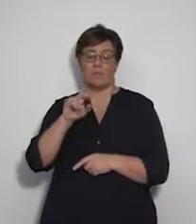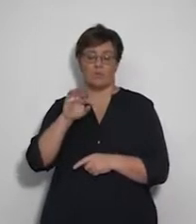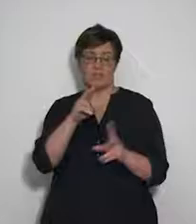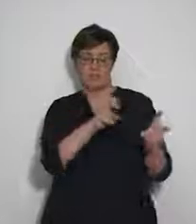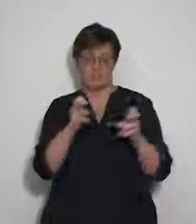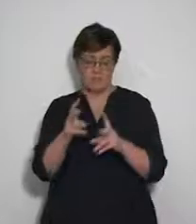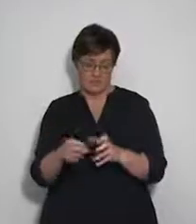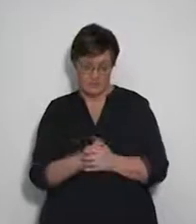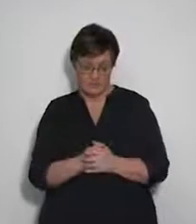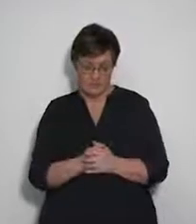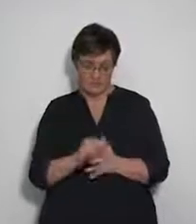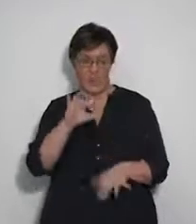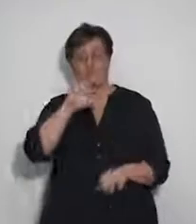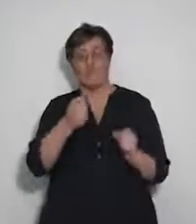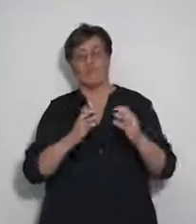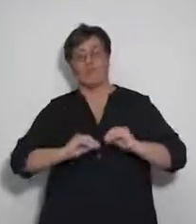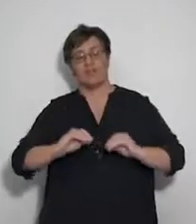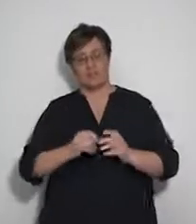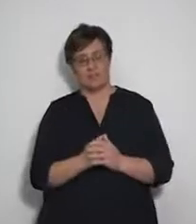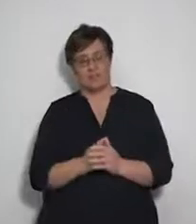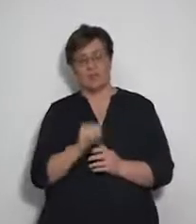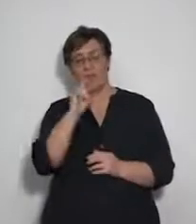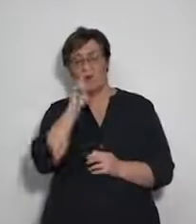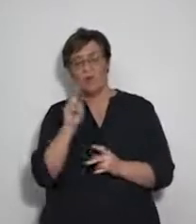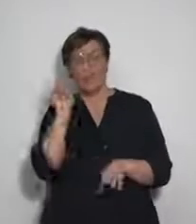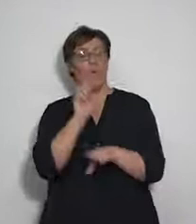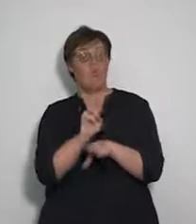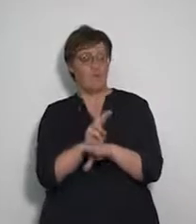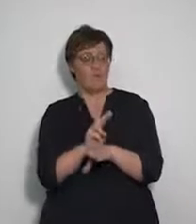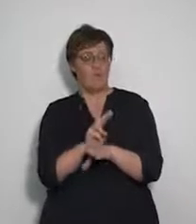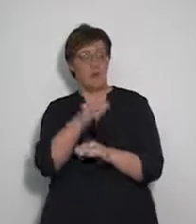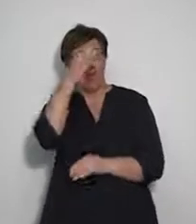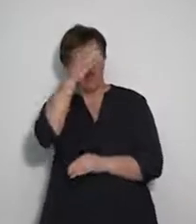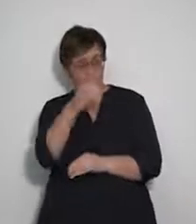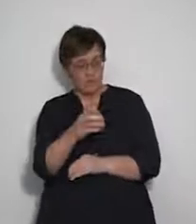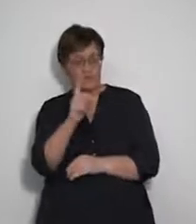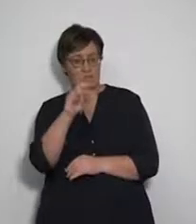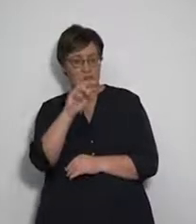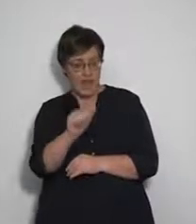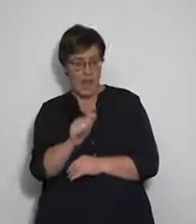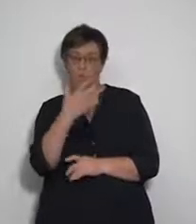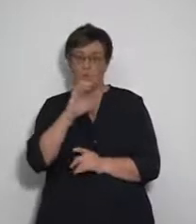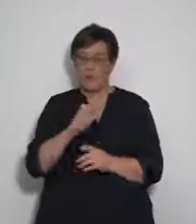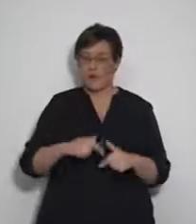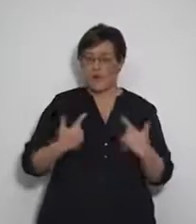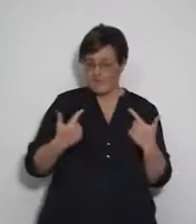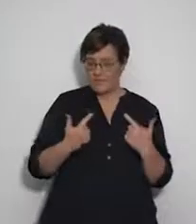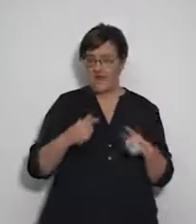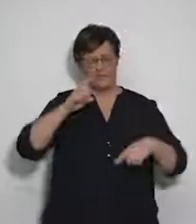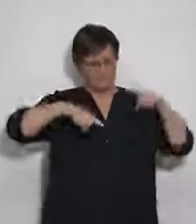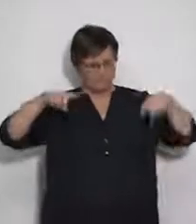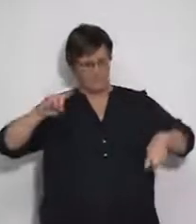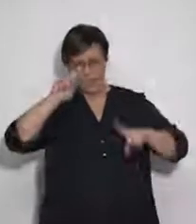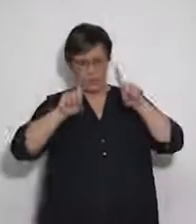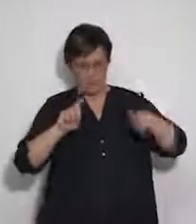mitosis. So guys, that's a wrap for this lesson. We've looked at an overview of all the concepts around DNA and the code of life. We've looked at